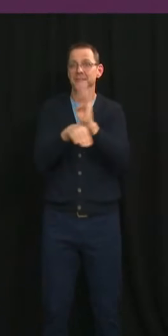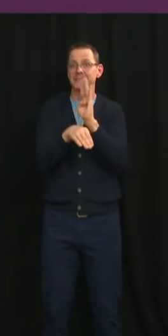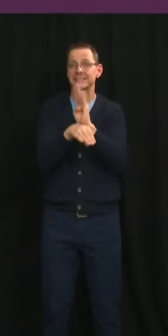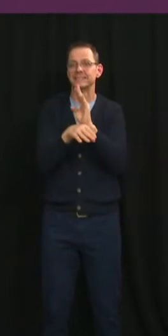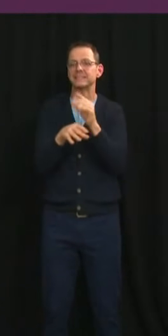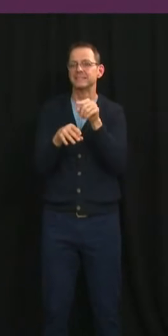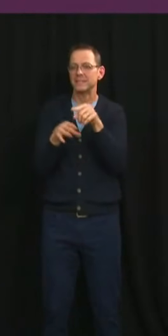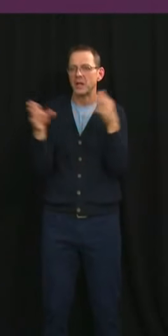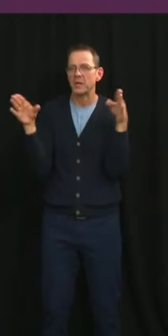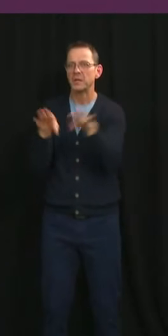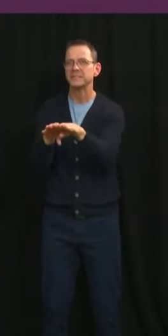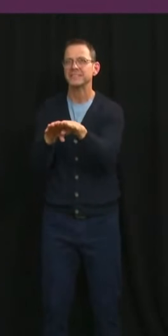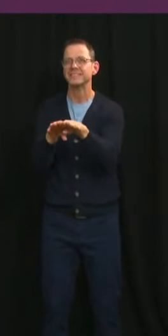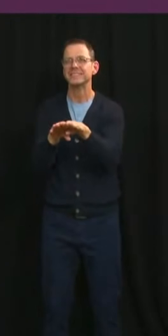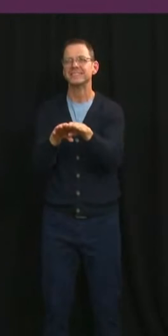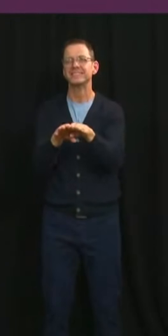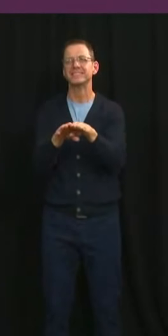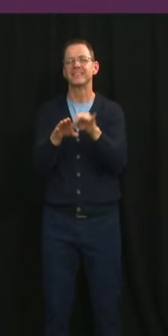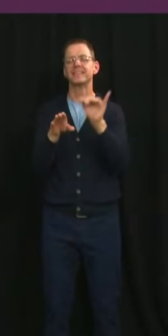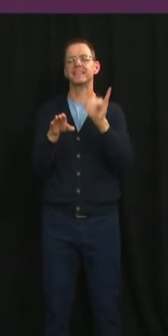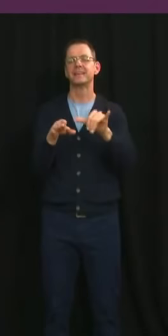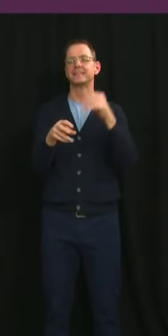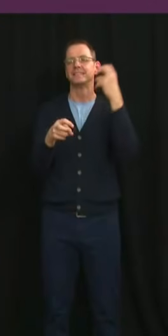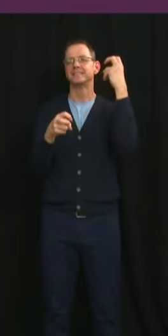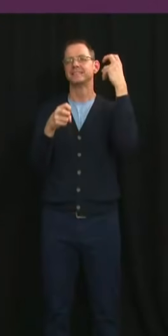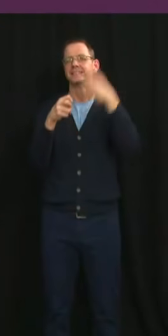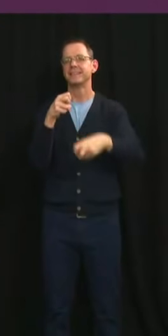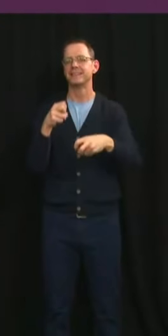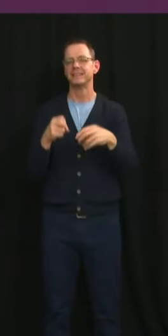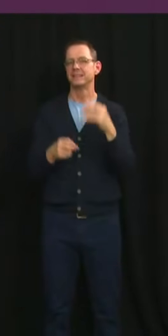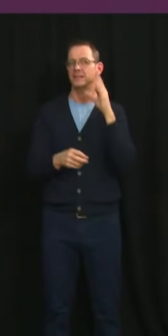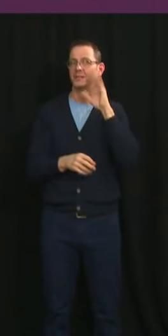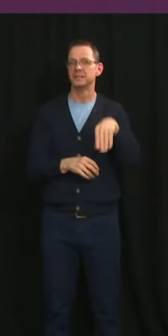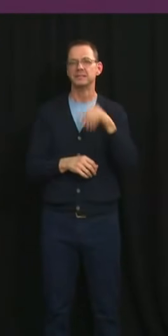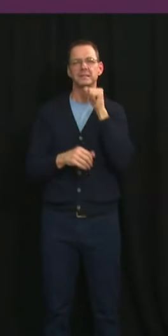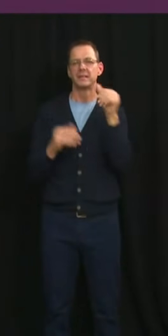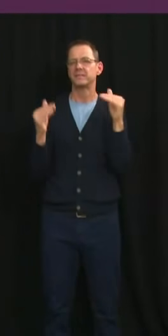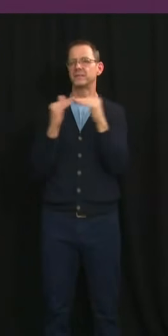essential things like pharmaceuticals and food. That was an unfair